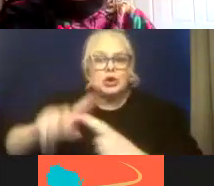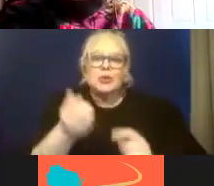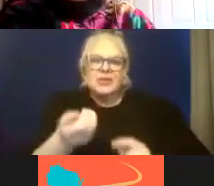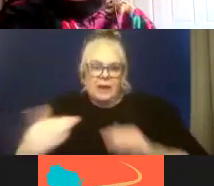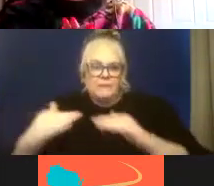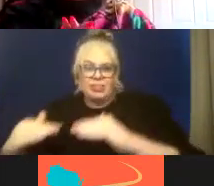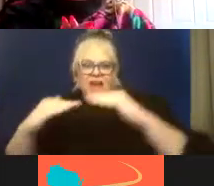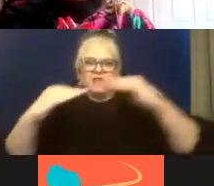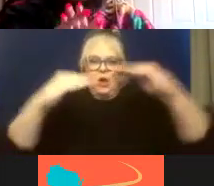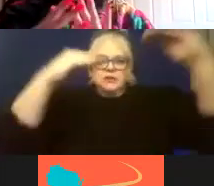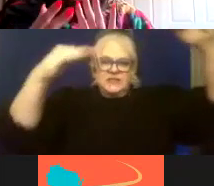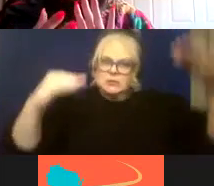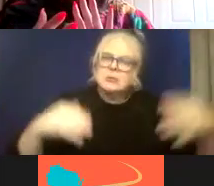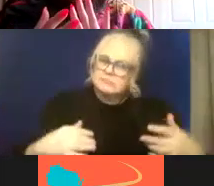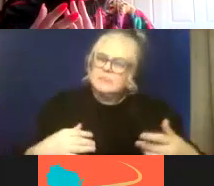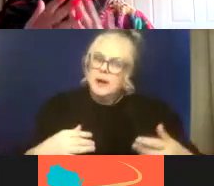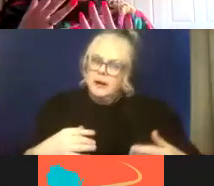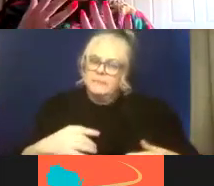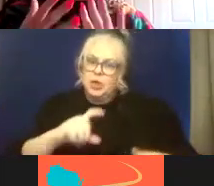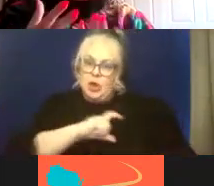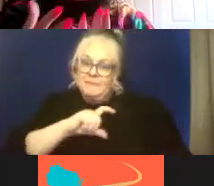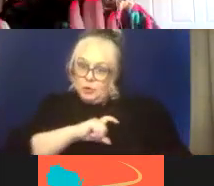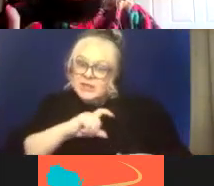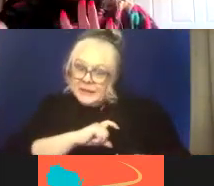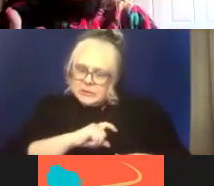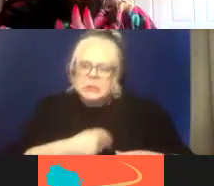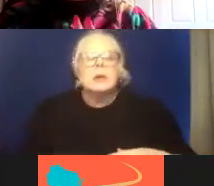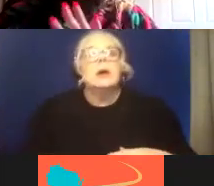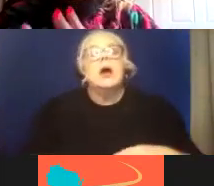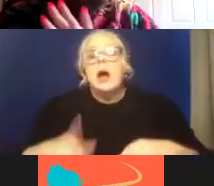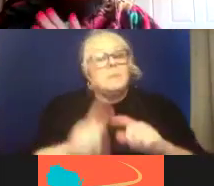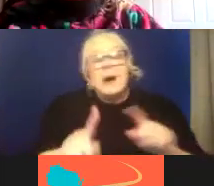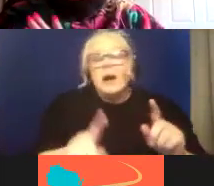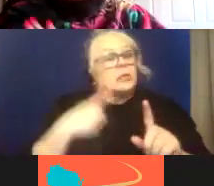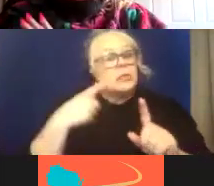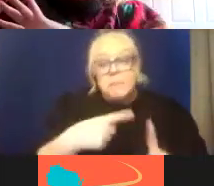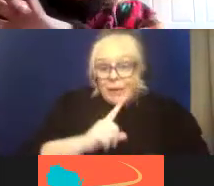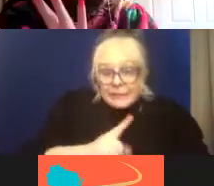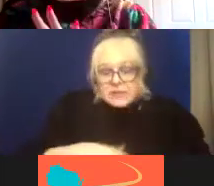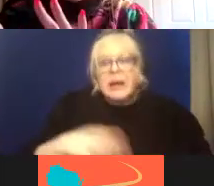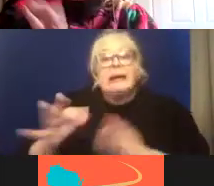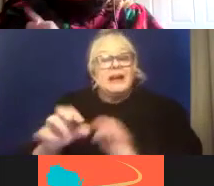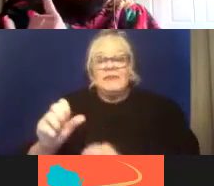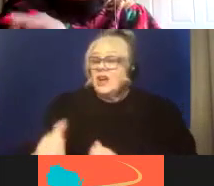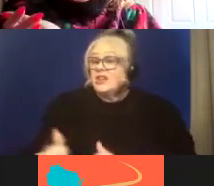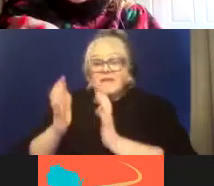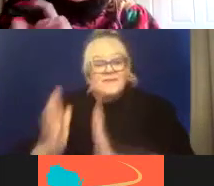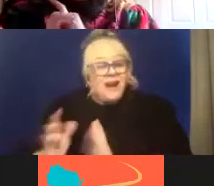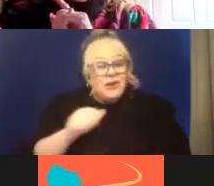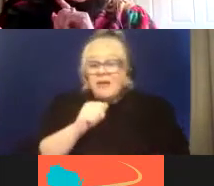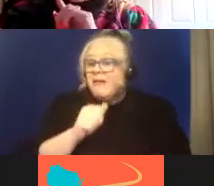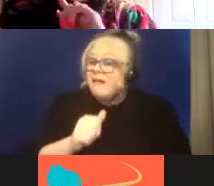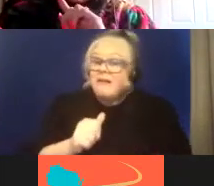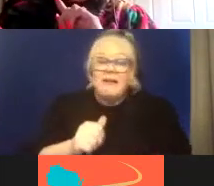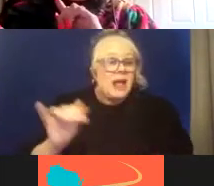sort of thing. But if a survivor is not getting help the same way that we talk about with like child sexual abuse, that if the first adult